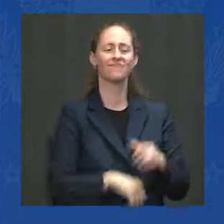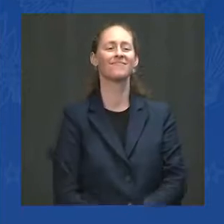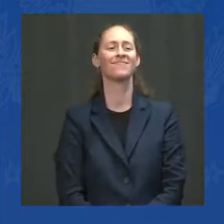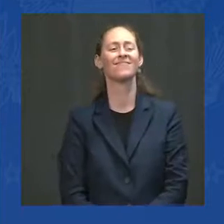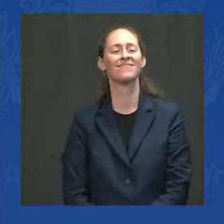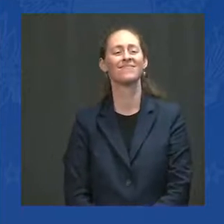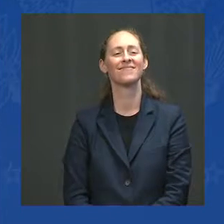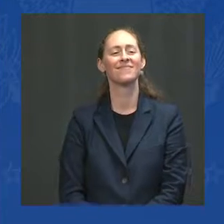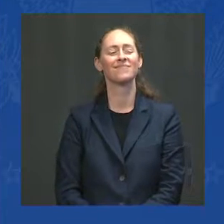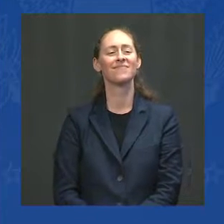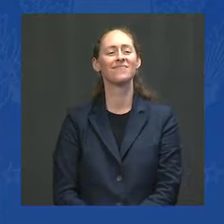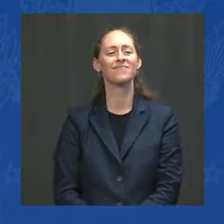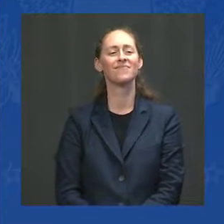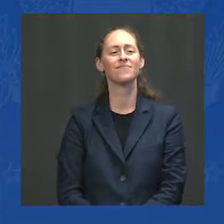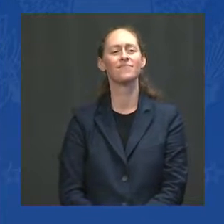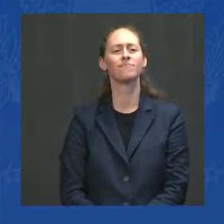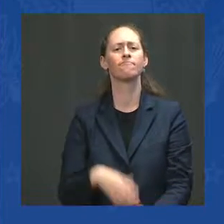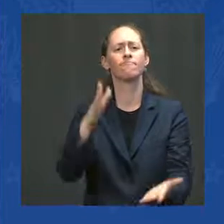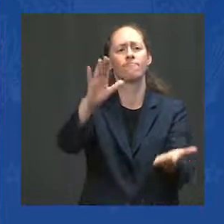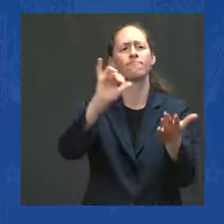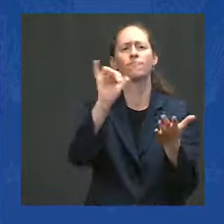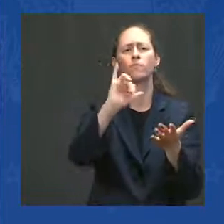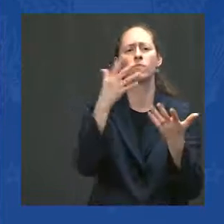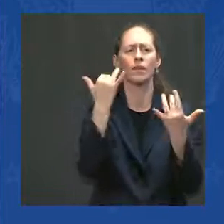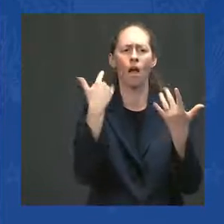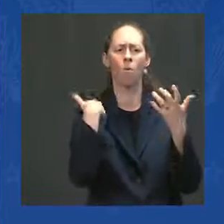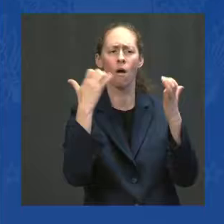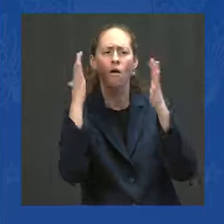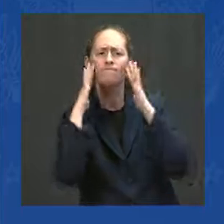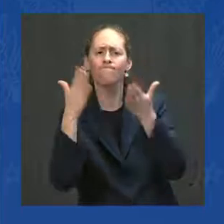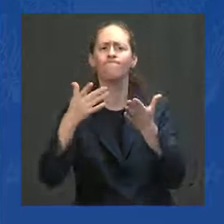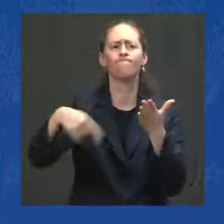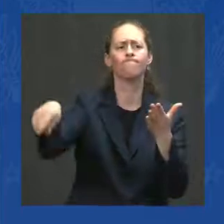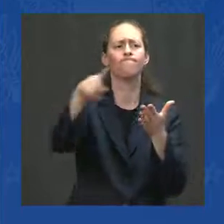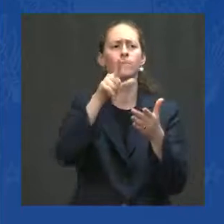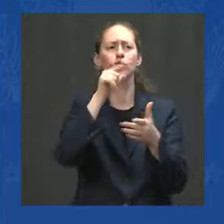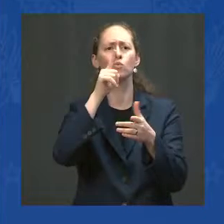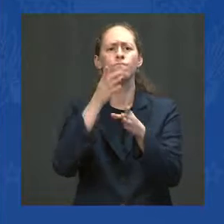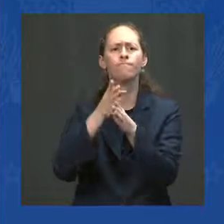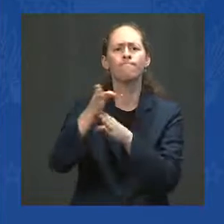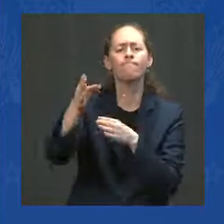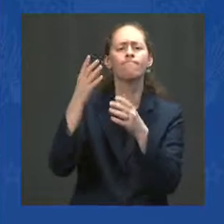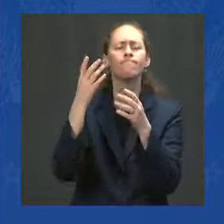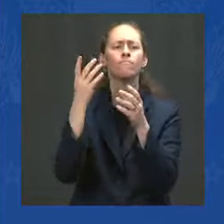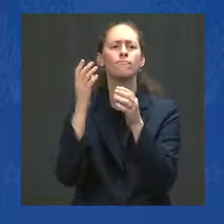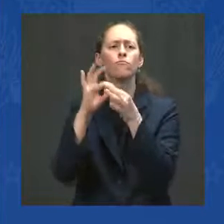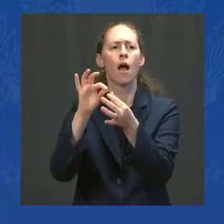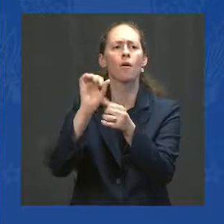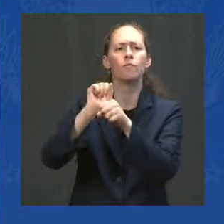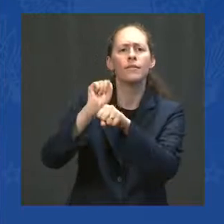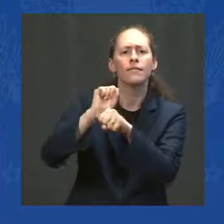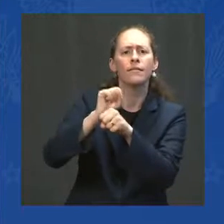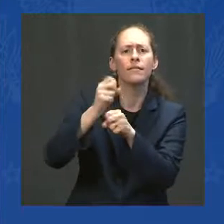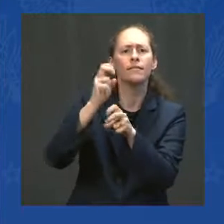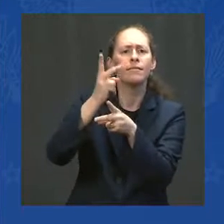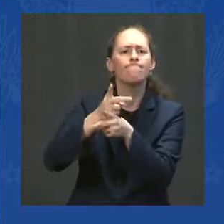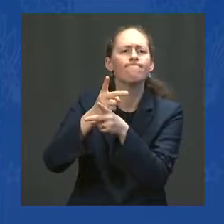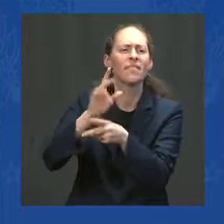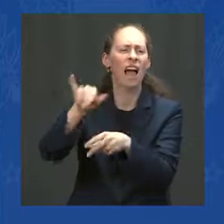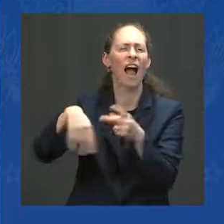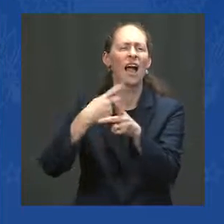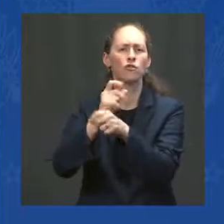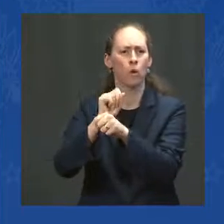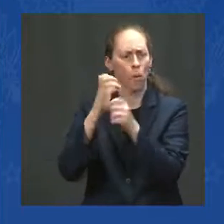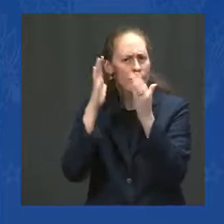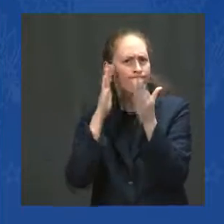economy. And this is true today, because today we move one step closer to